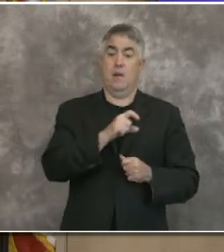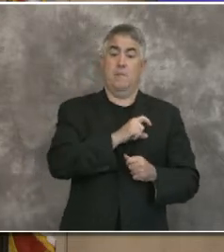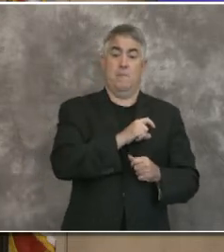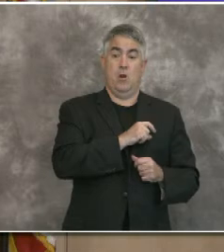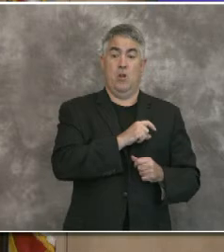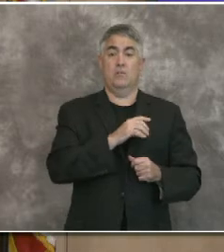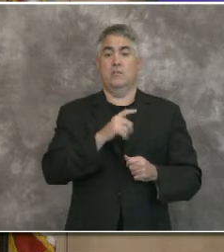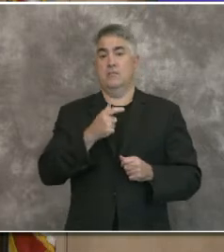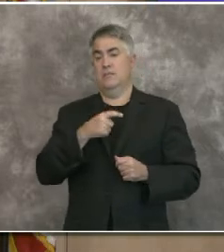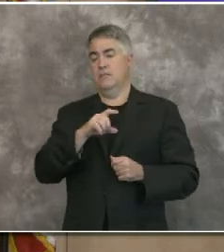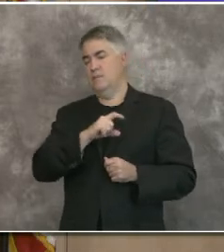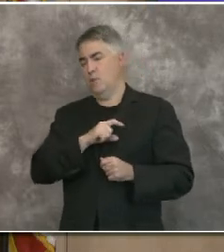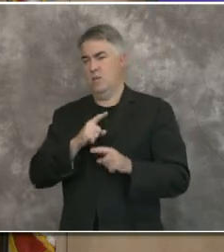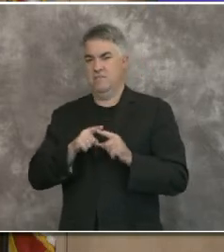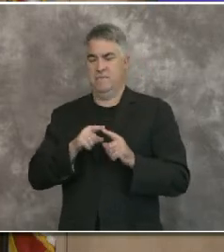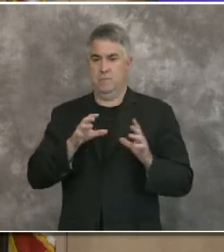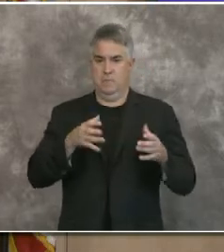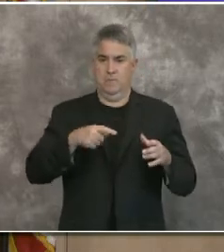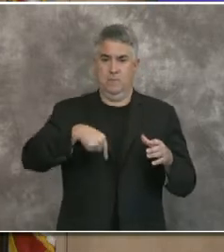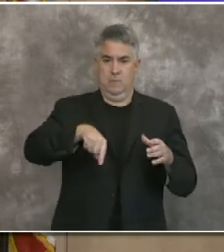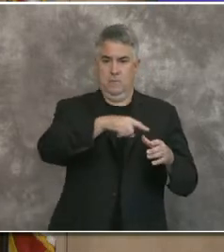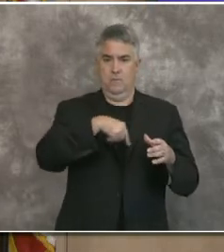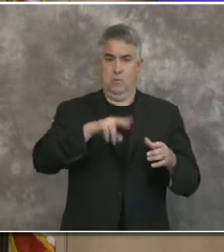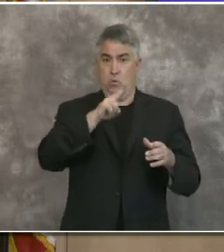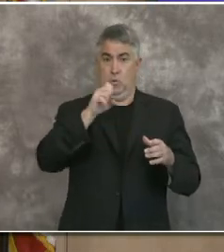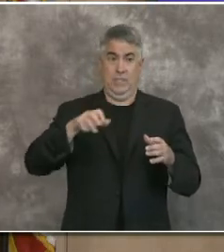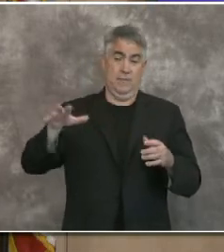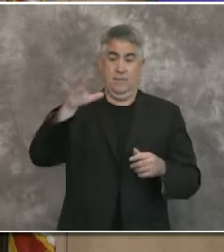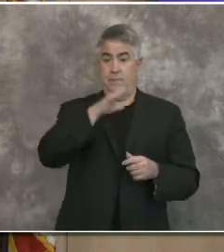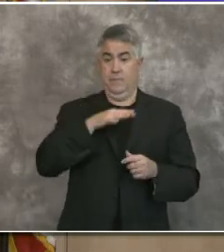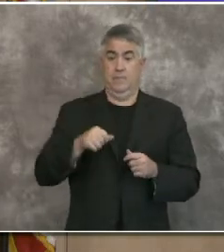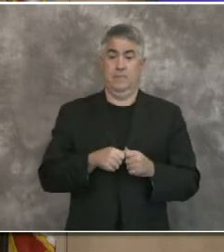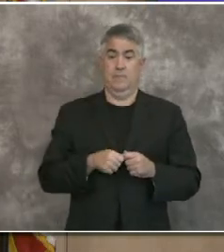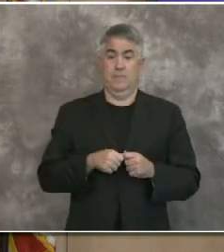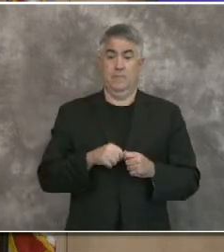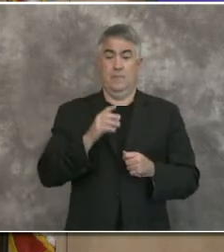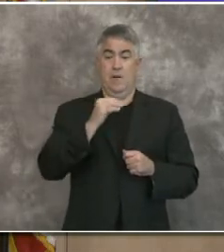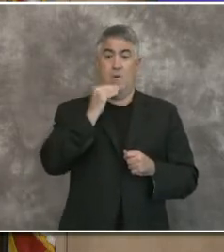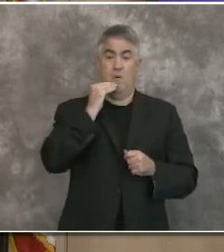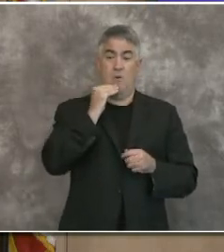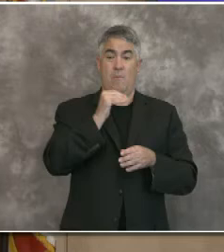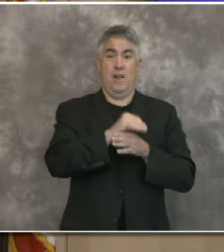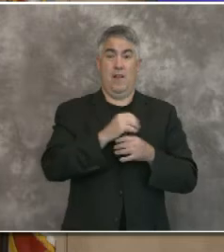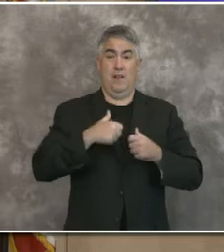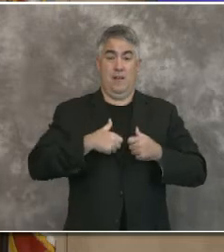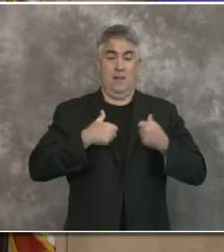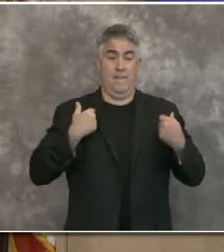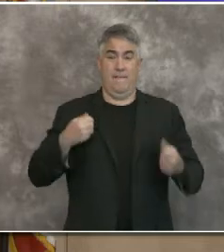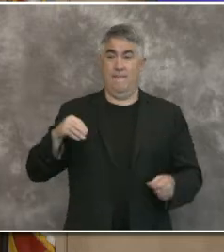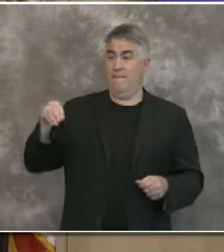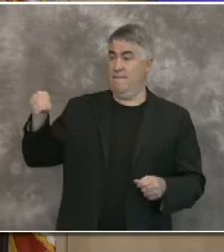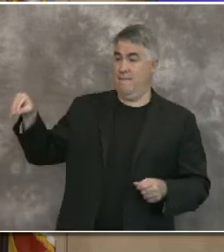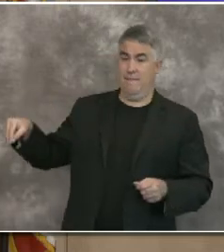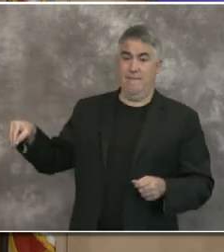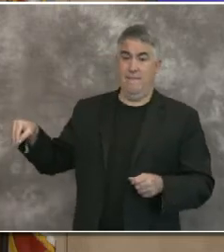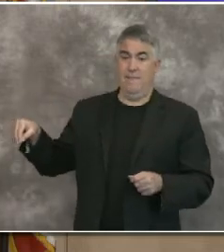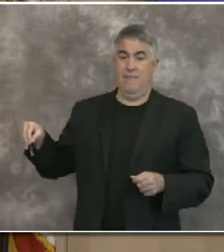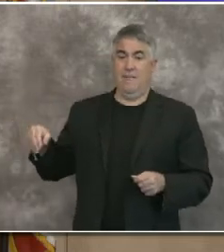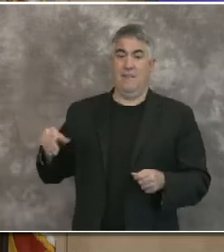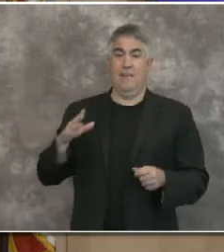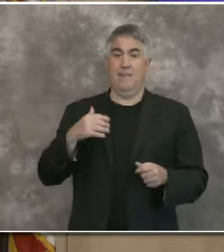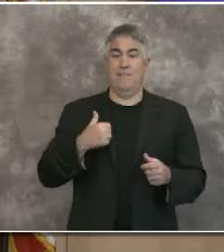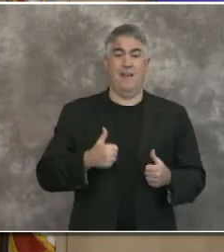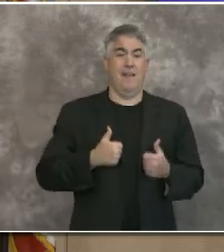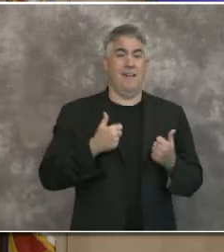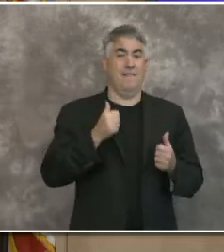in this county and all over the country, when they go home at night and they take off their uniforms, they're your next door neighbor, they're your Little